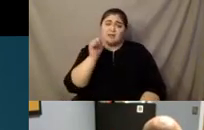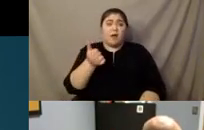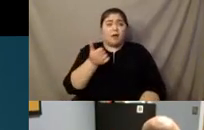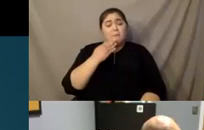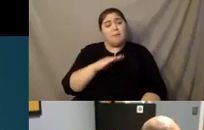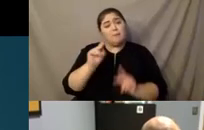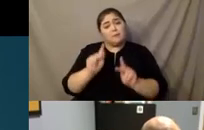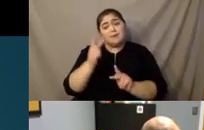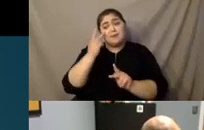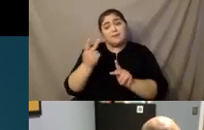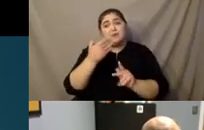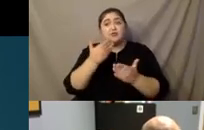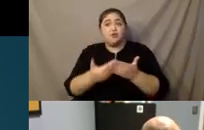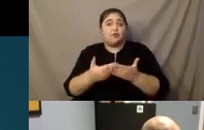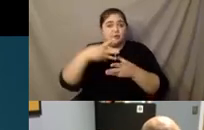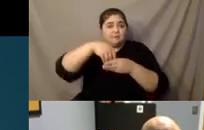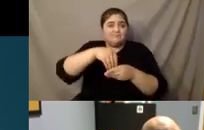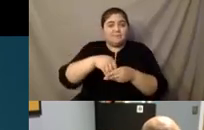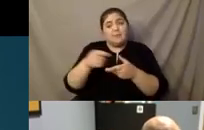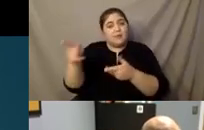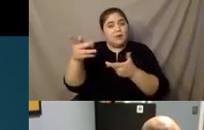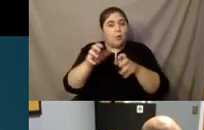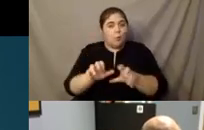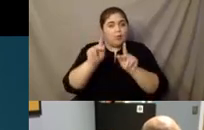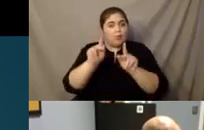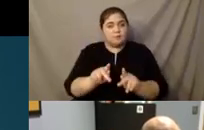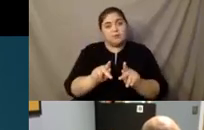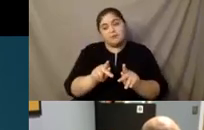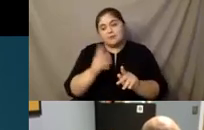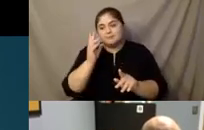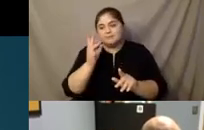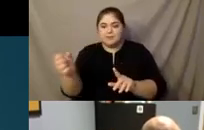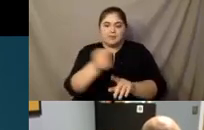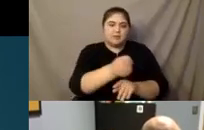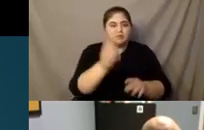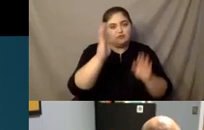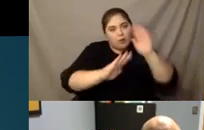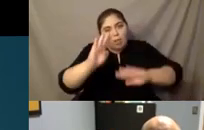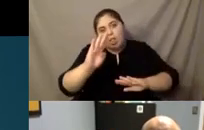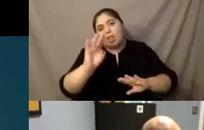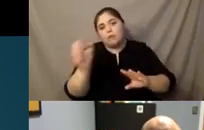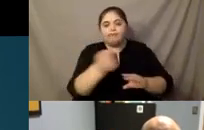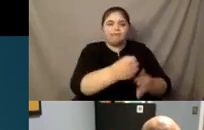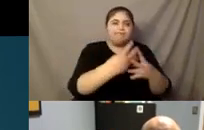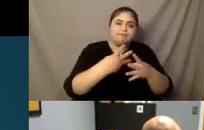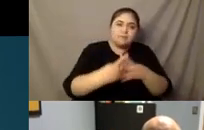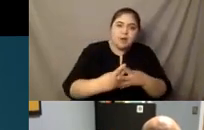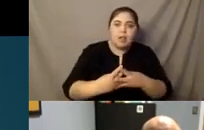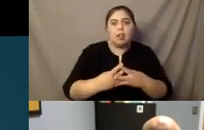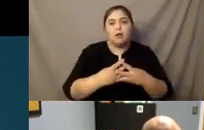the good part of them too, and they don't just want them to get in trouble or go to jail a lot of the time.